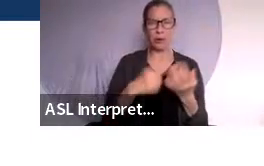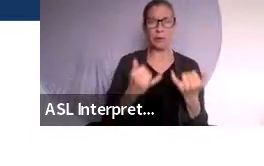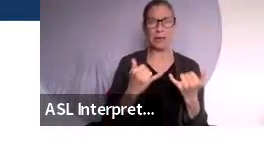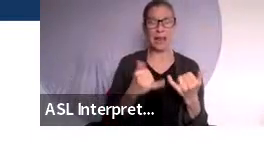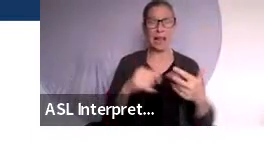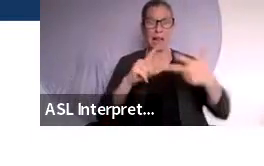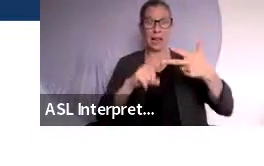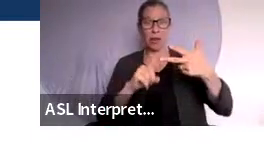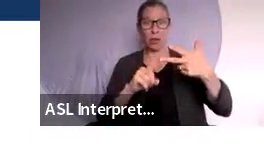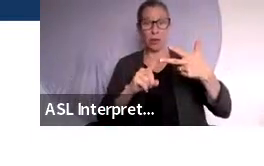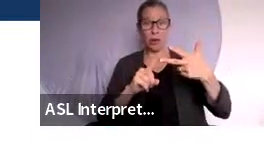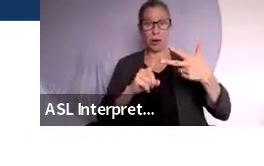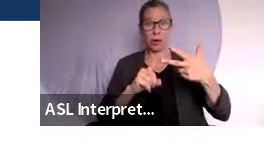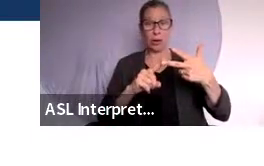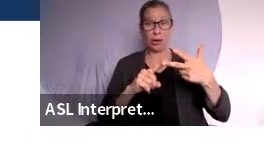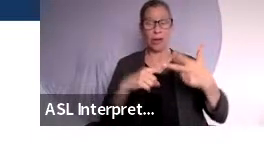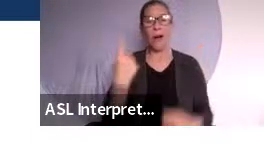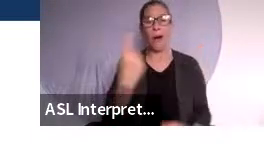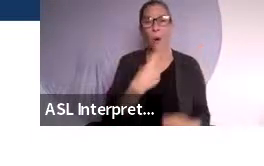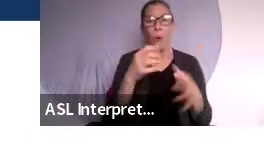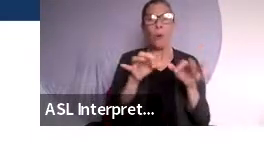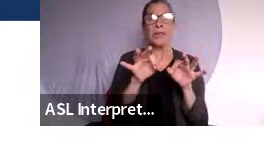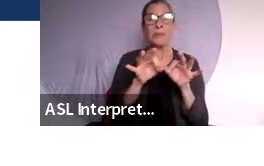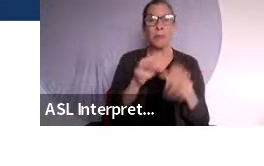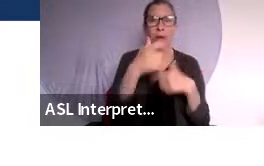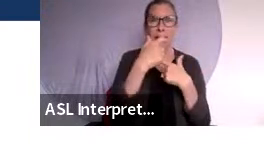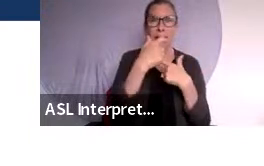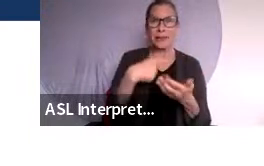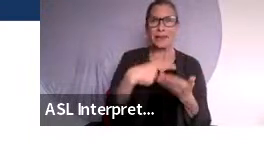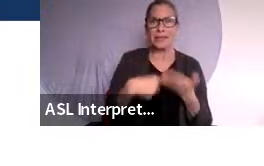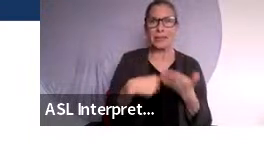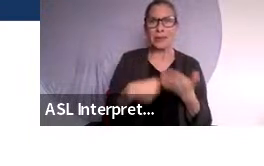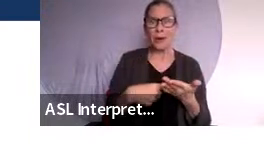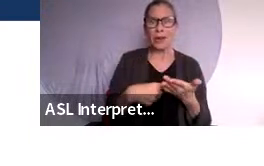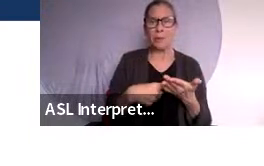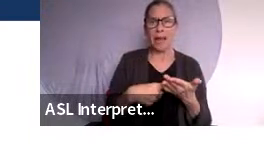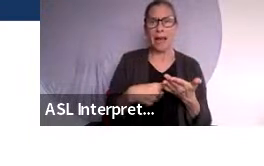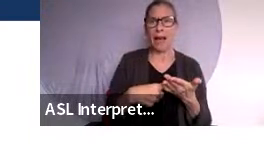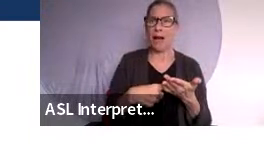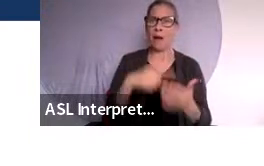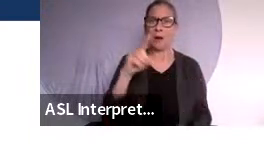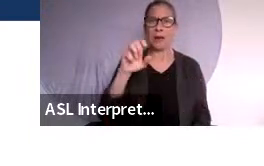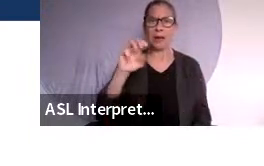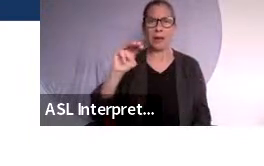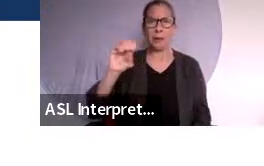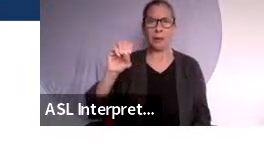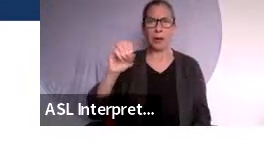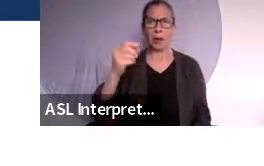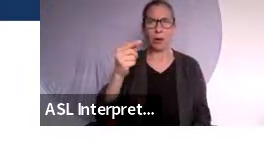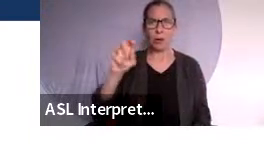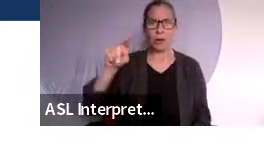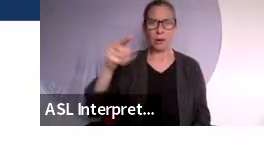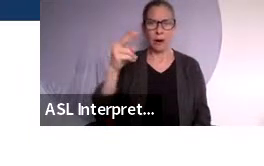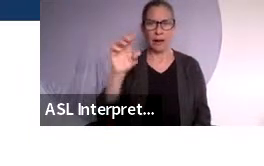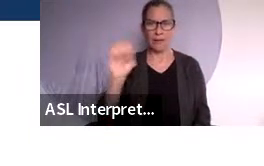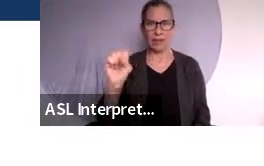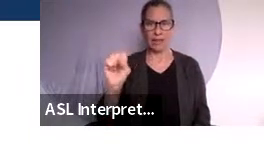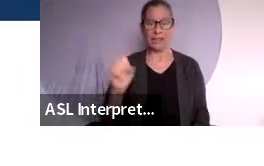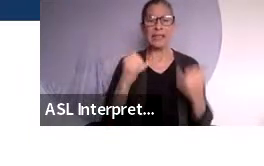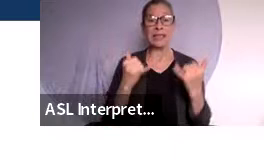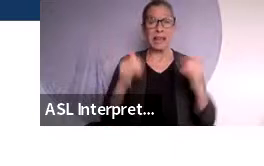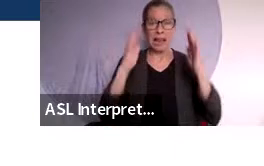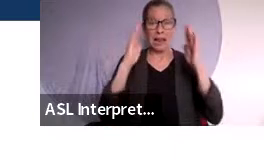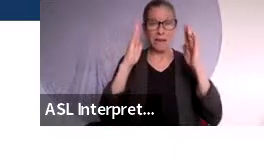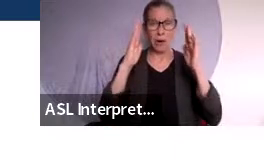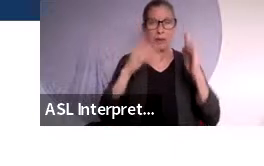And third, while it's always important and interesting to talk about different demographics when thinking about Social Security, today I'll be specifically focusing